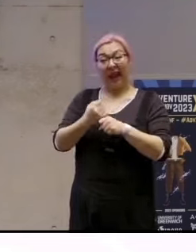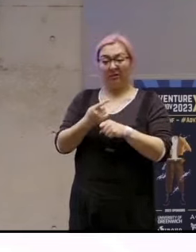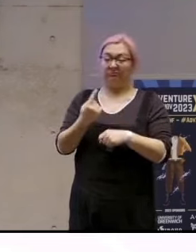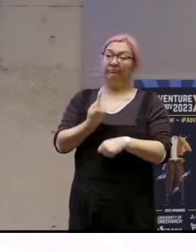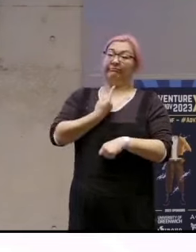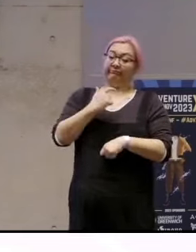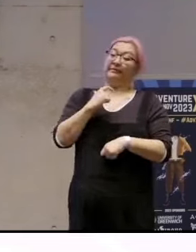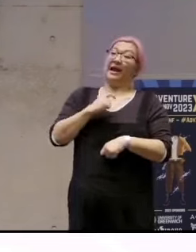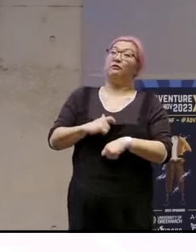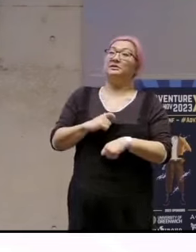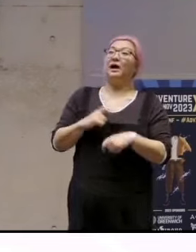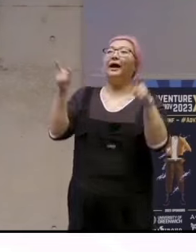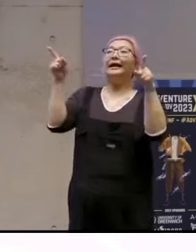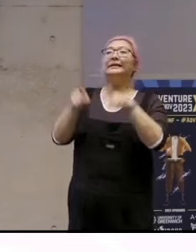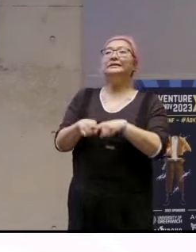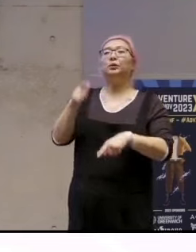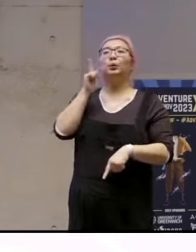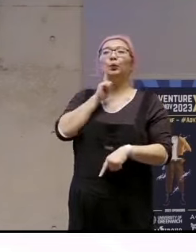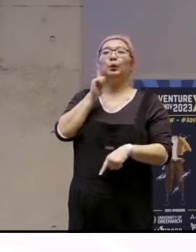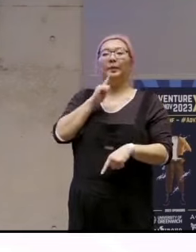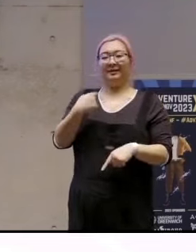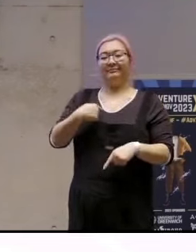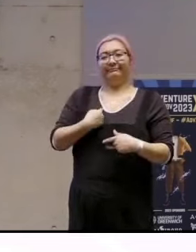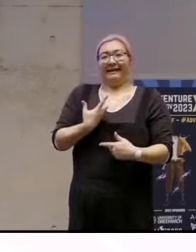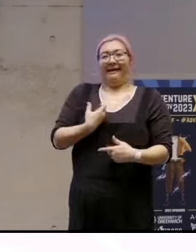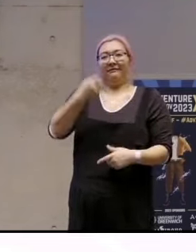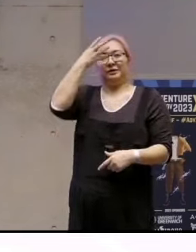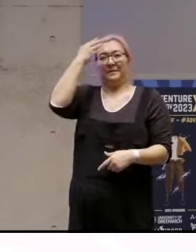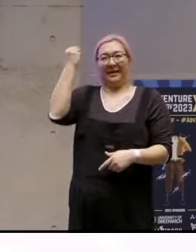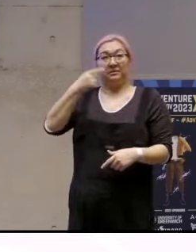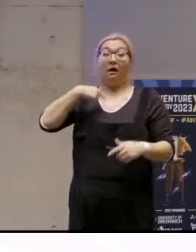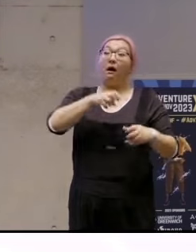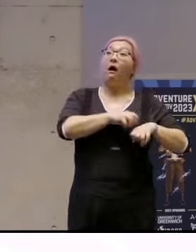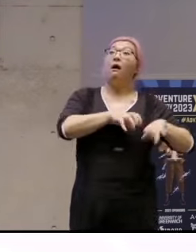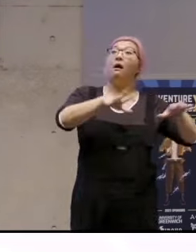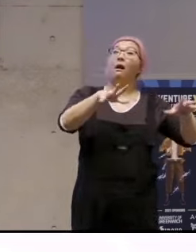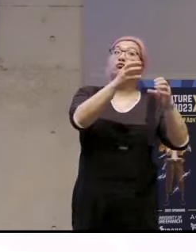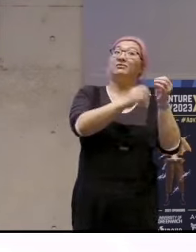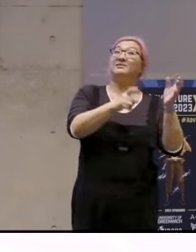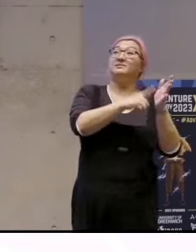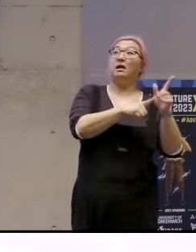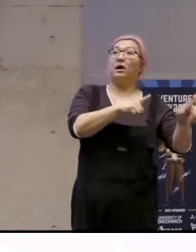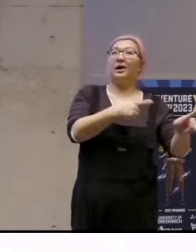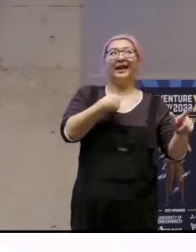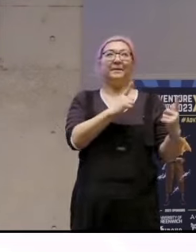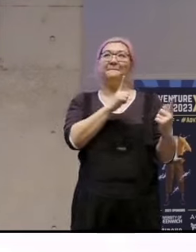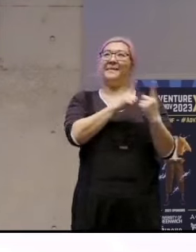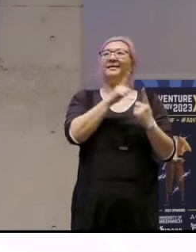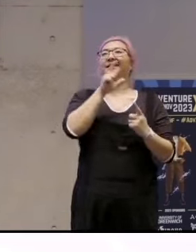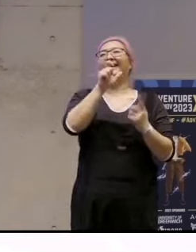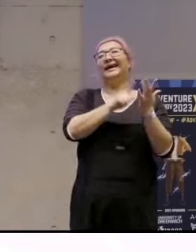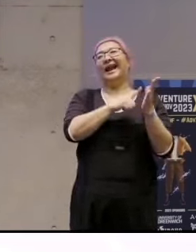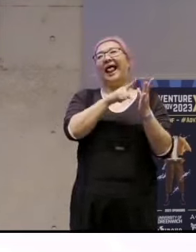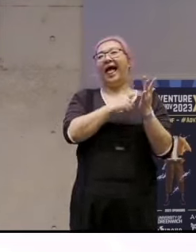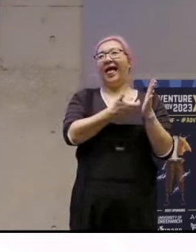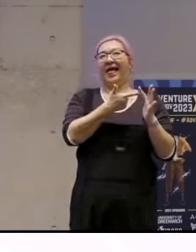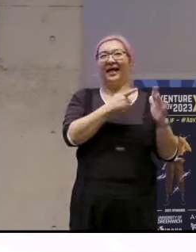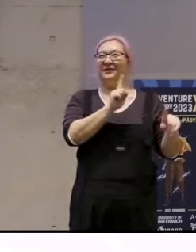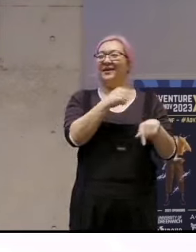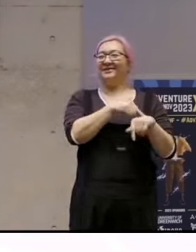began life at the XX Plus Game Jam in Bristol, and that's where I met Claire for the first time. And that game